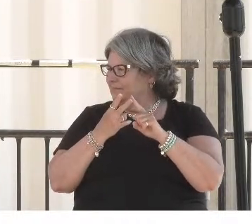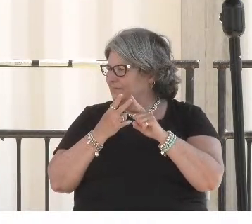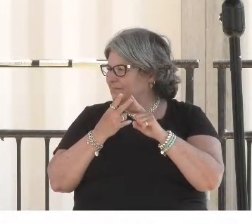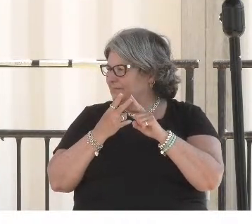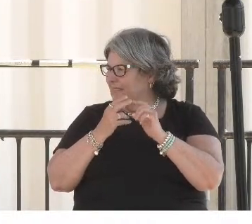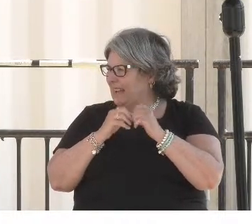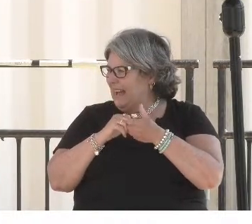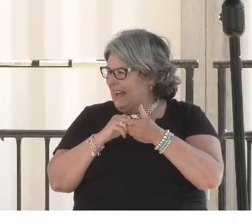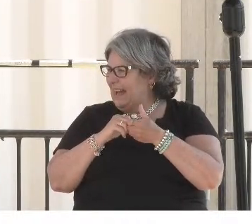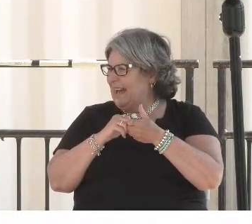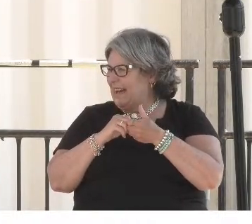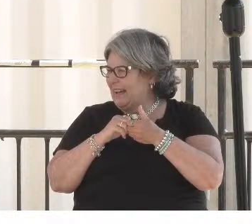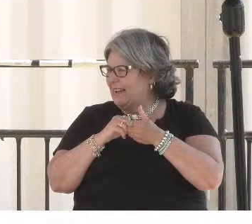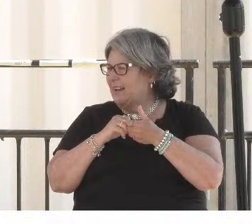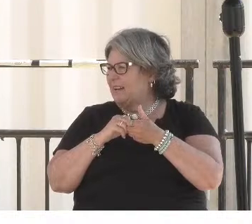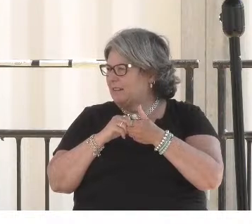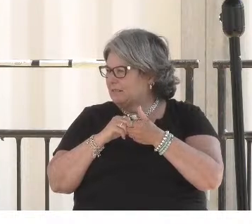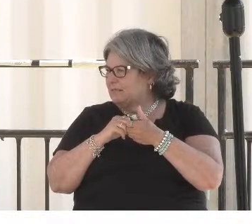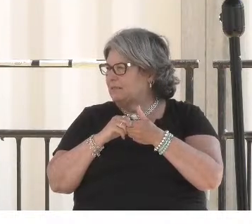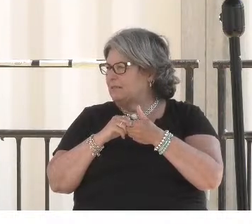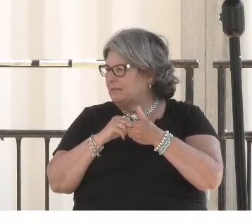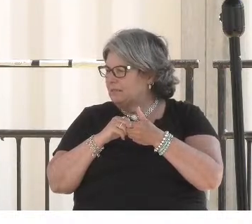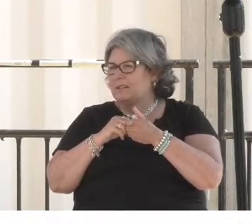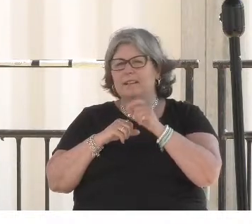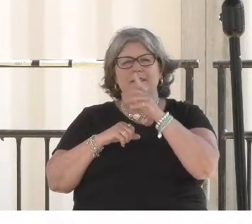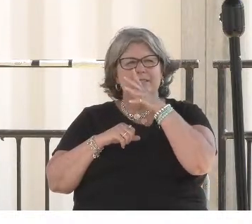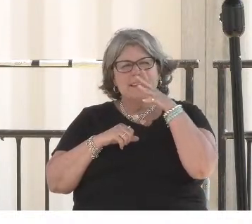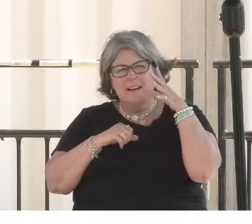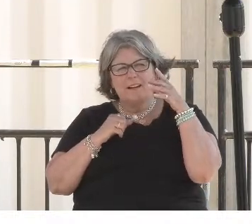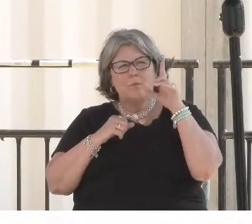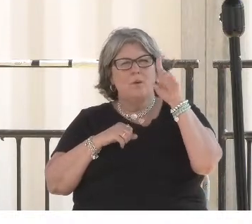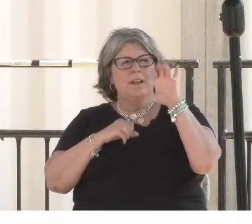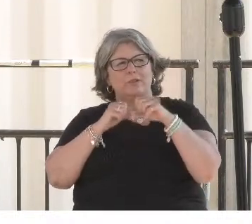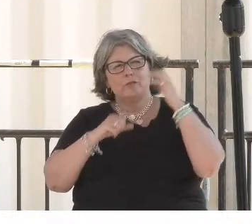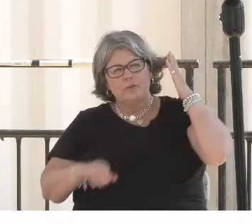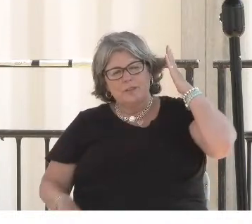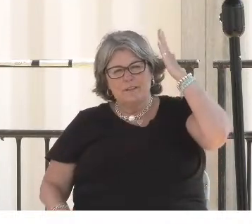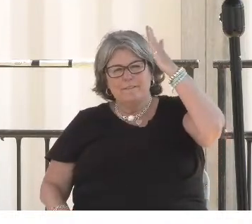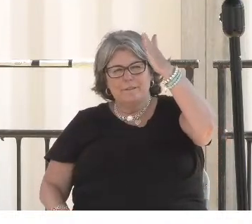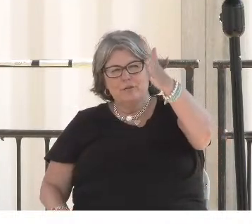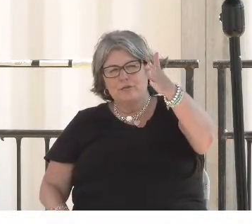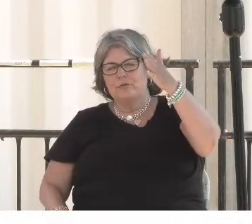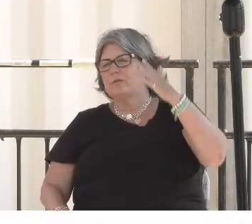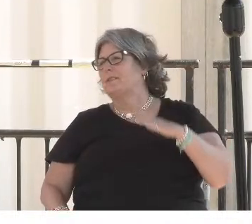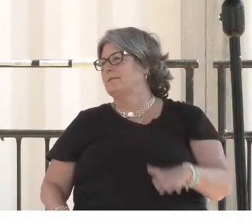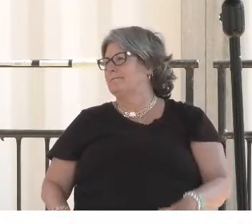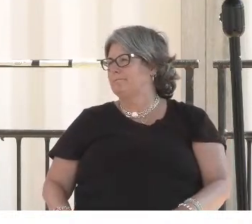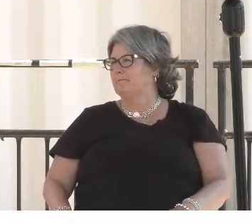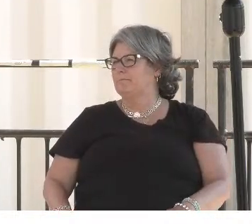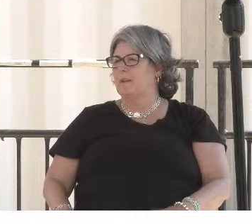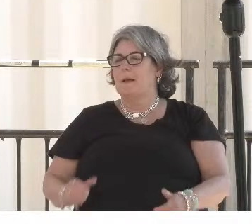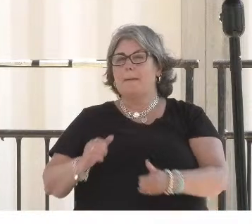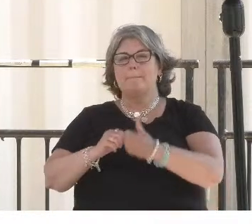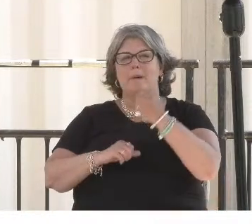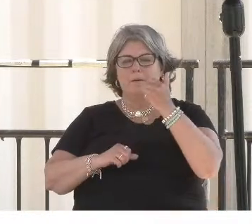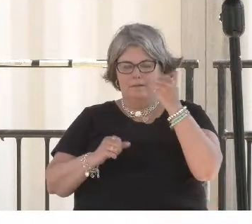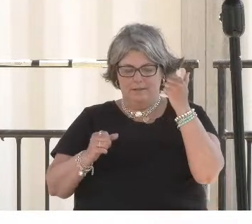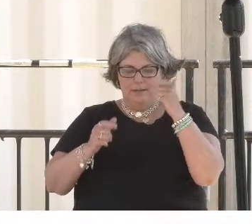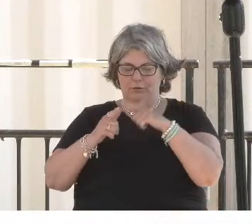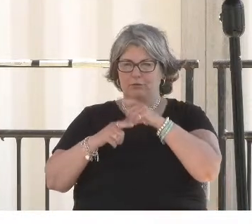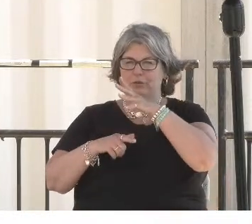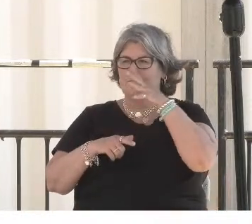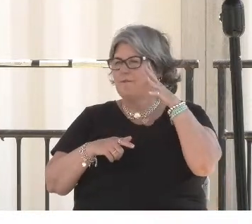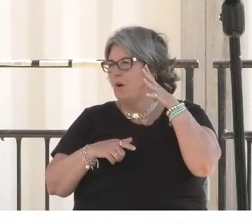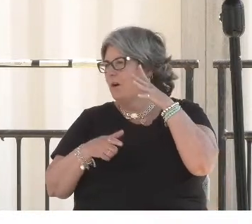we ensure that there's agriculture 100 years from now in our backyard? And most of our farmers used to farm something else.